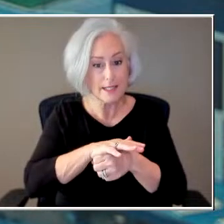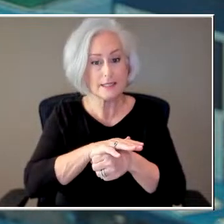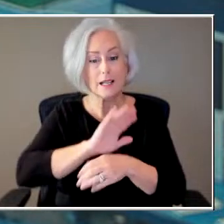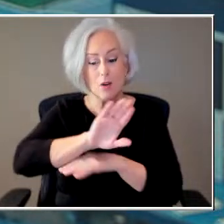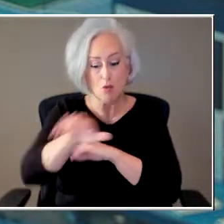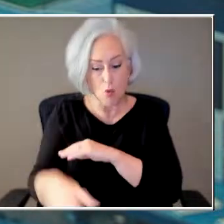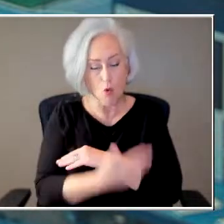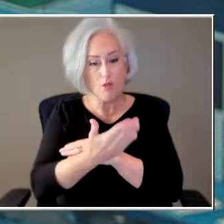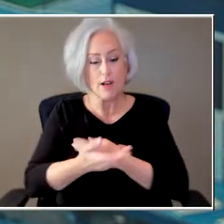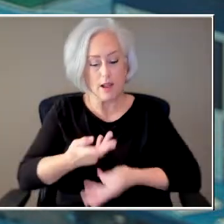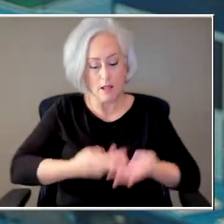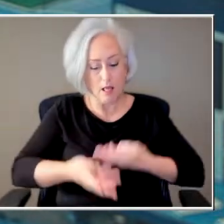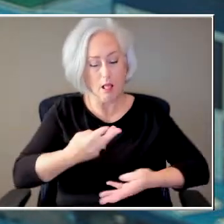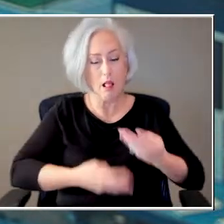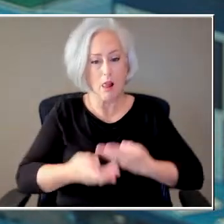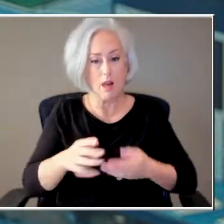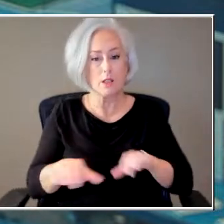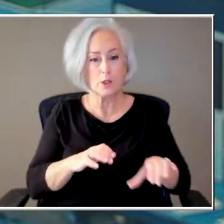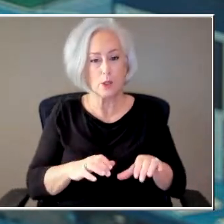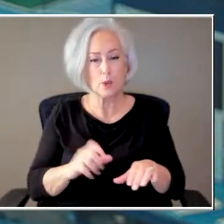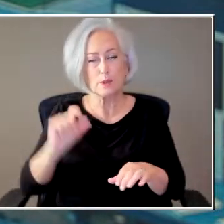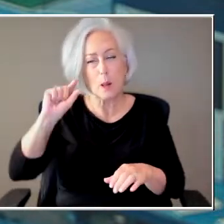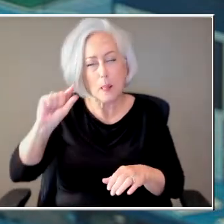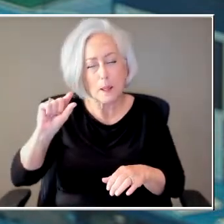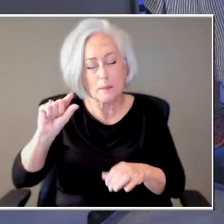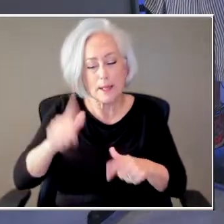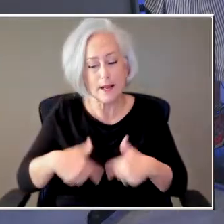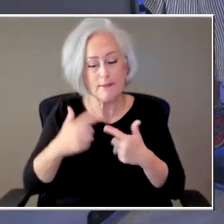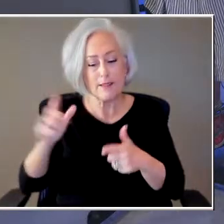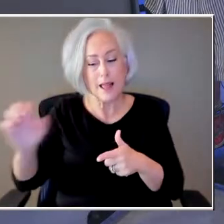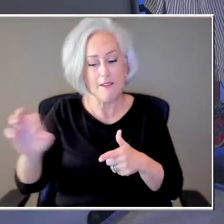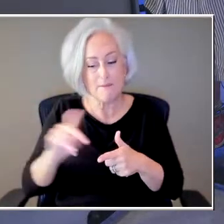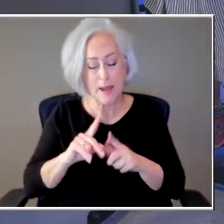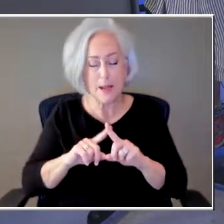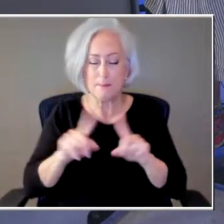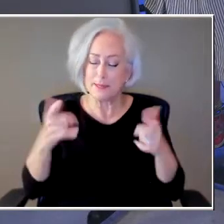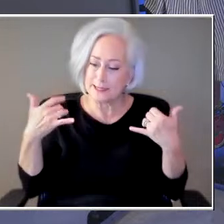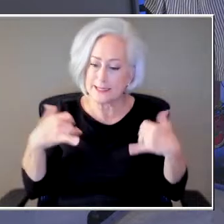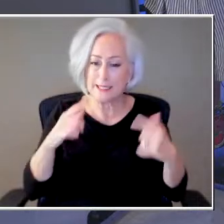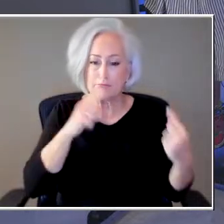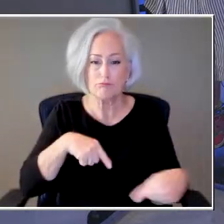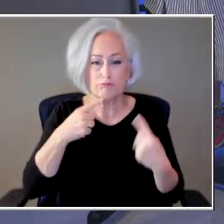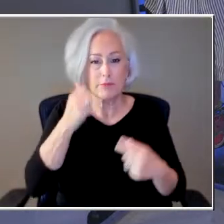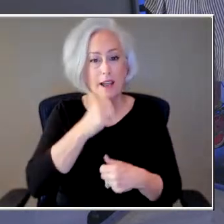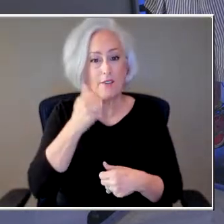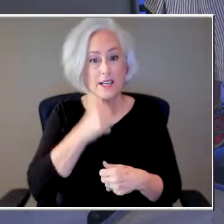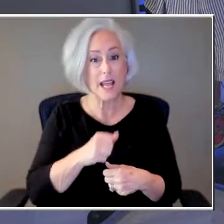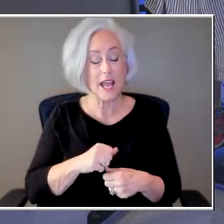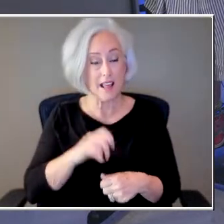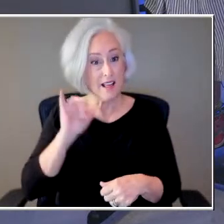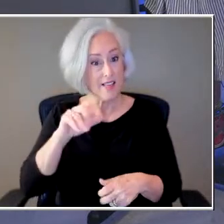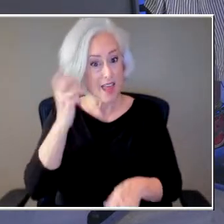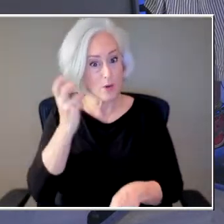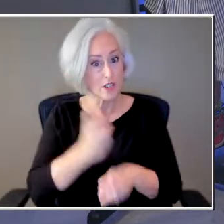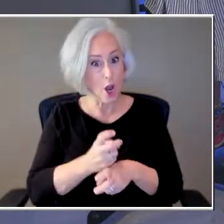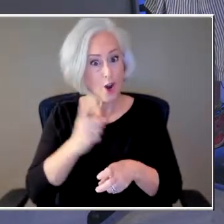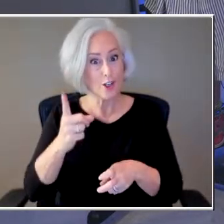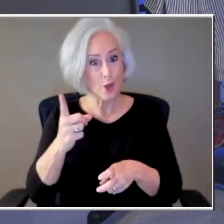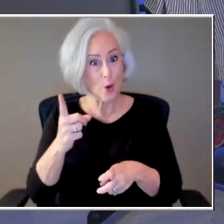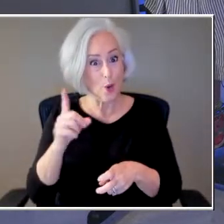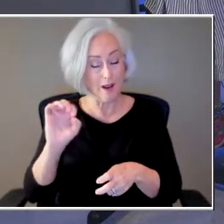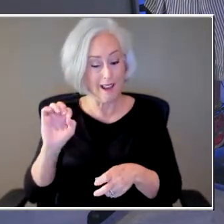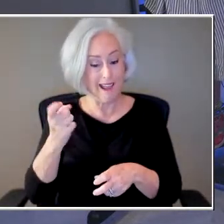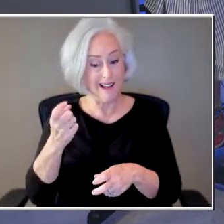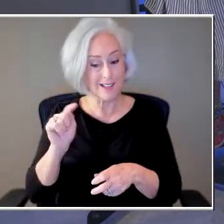back, but it was still a struggle day to day. It was tough because normally you're an extrovert. And I would imagine hard to be an extrovert